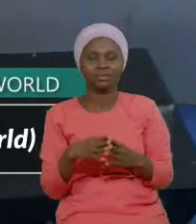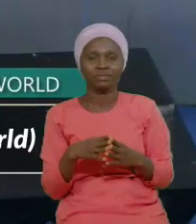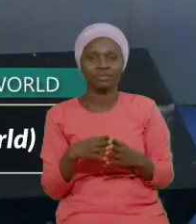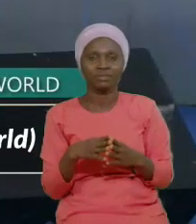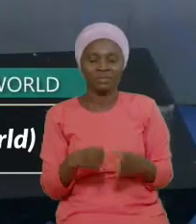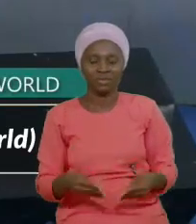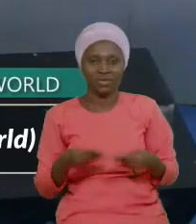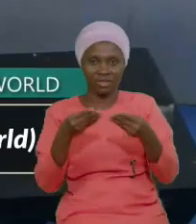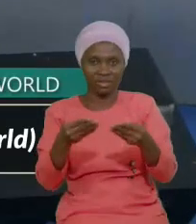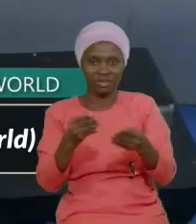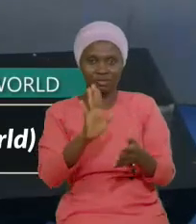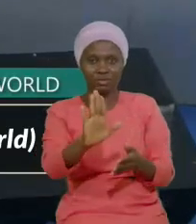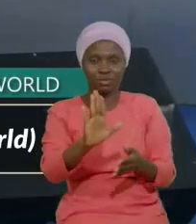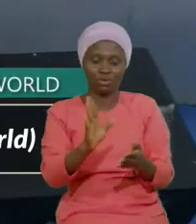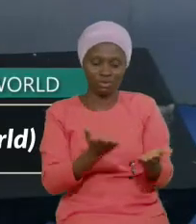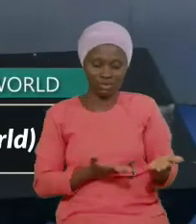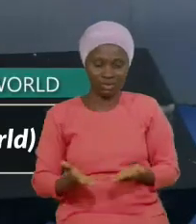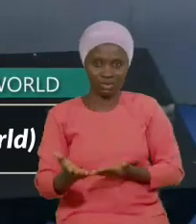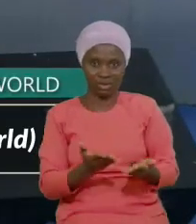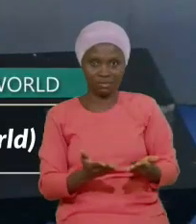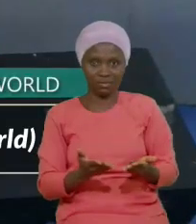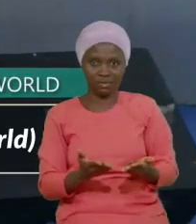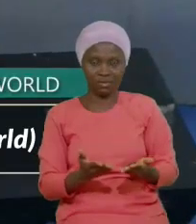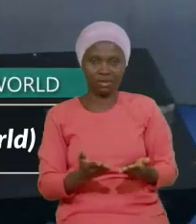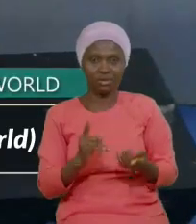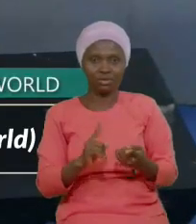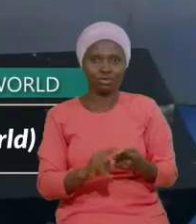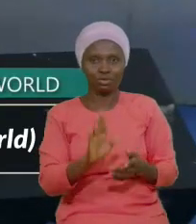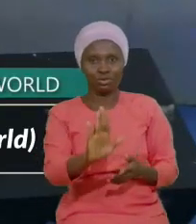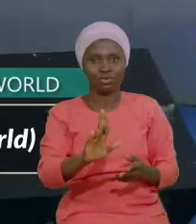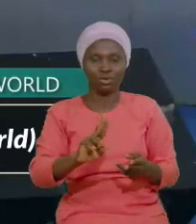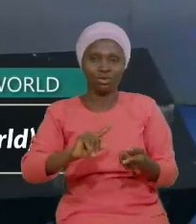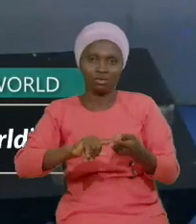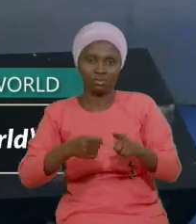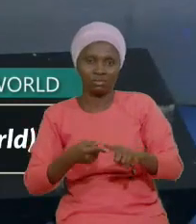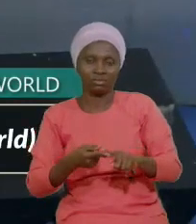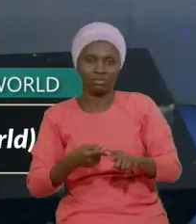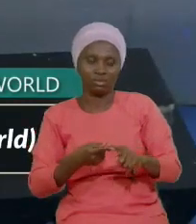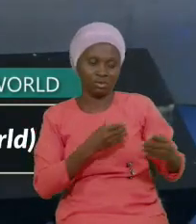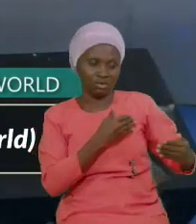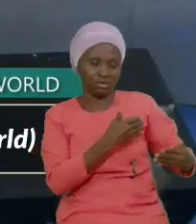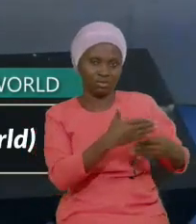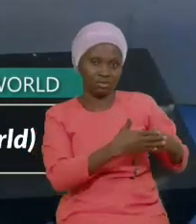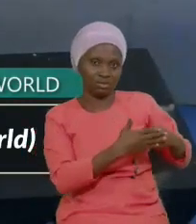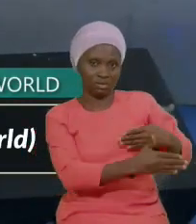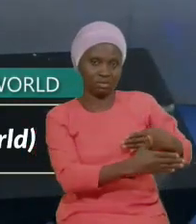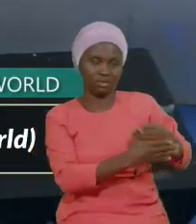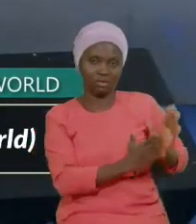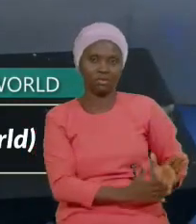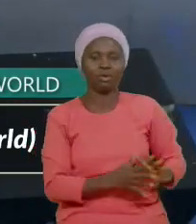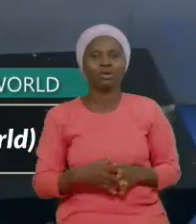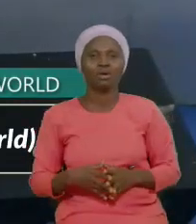Give your service to your neighbor. Let your life be a life of